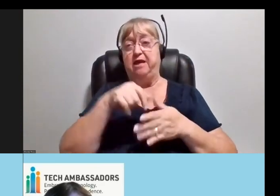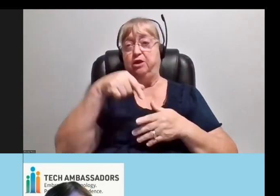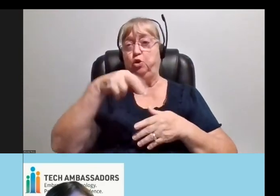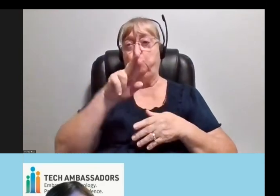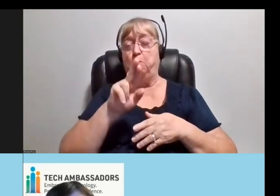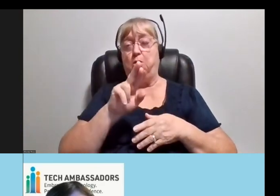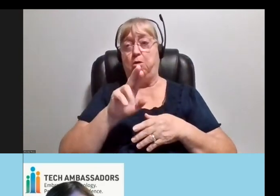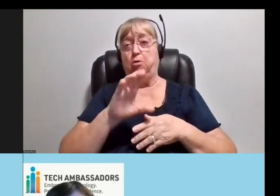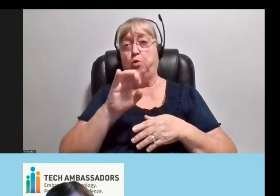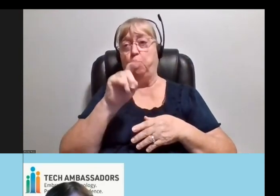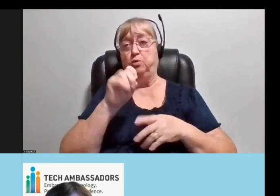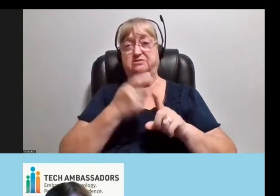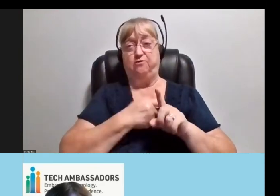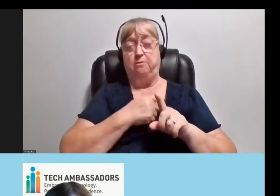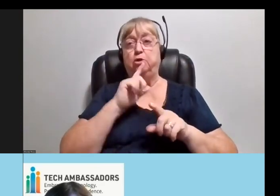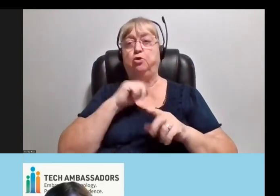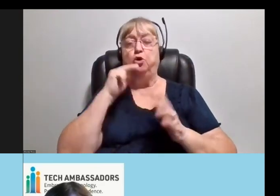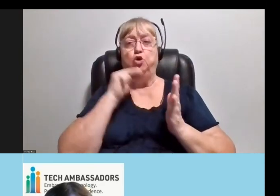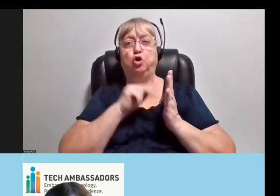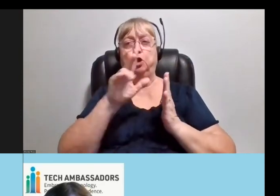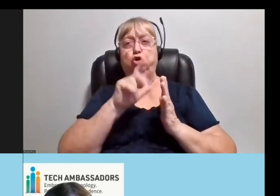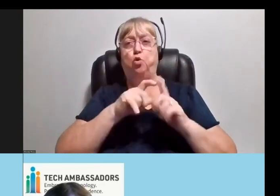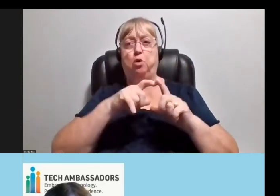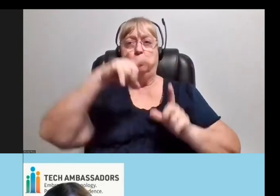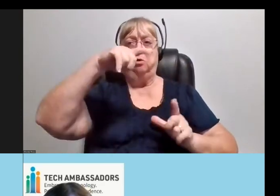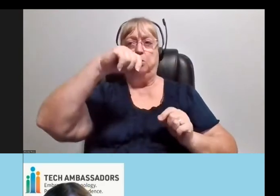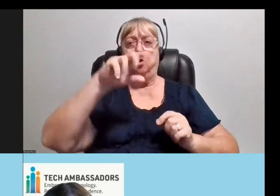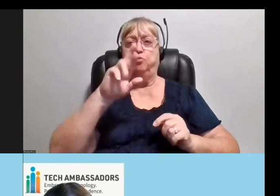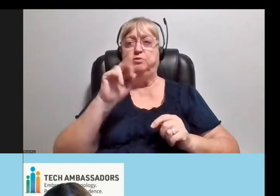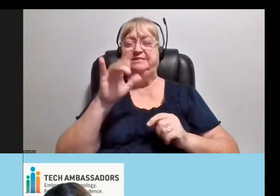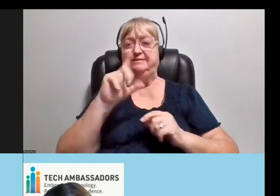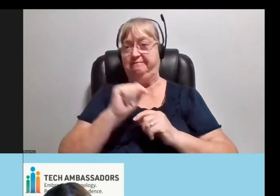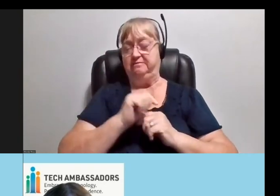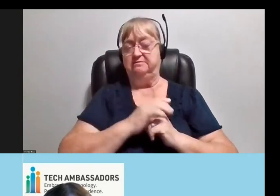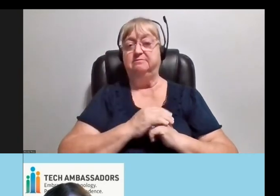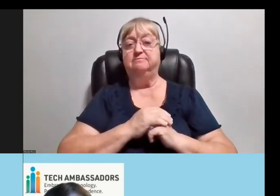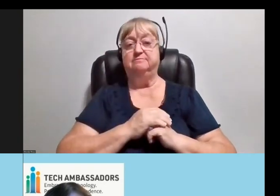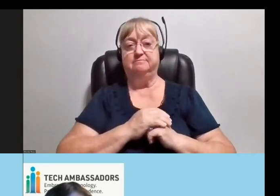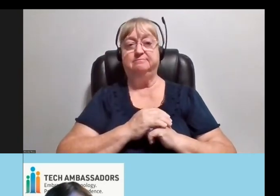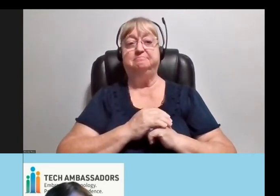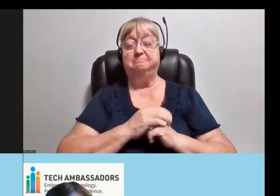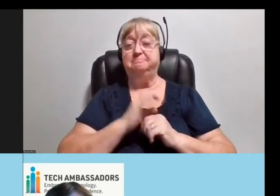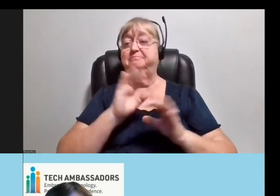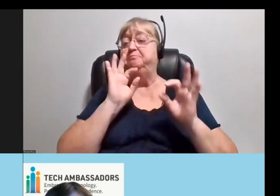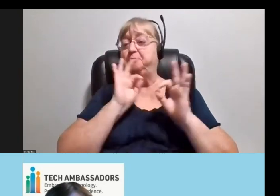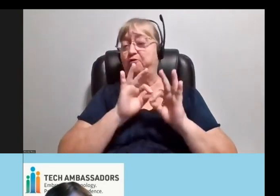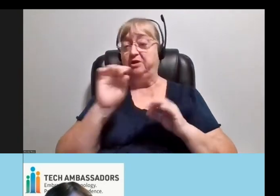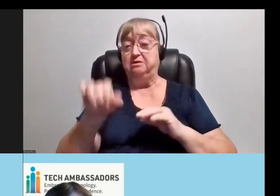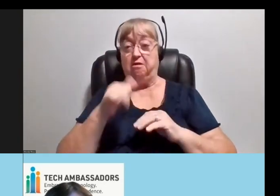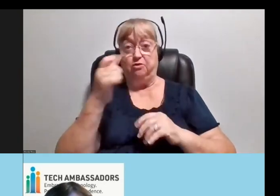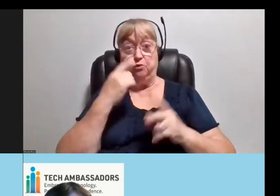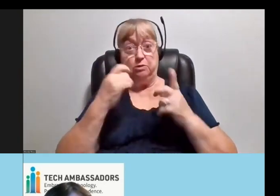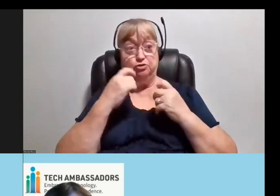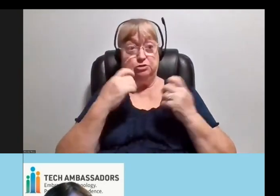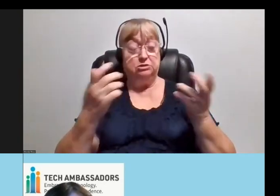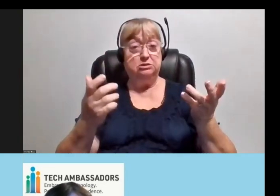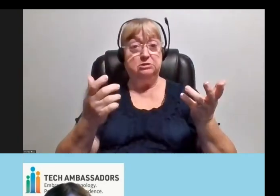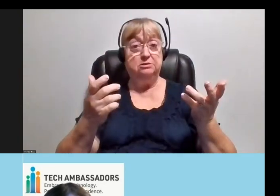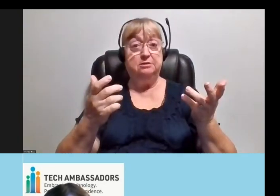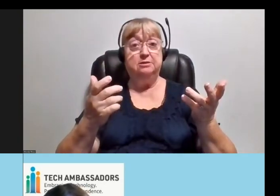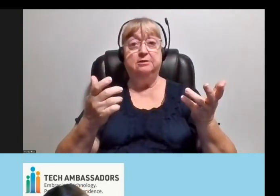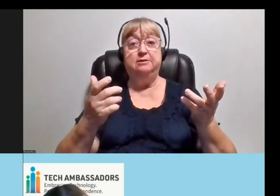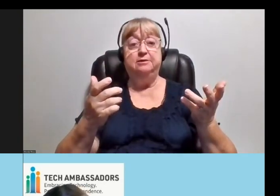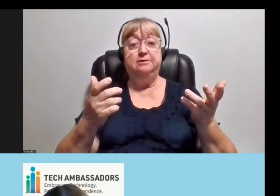leads, you can look at the receipt they give you and it'll tell you. All right. Perfect. Other questions?